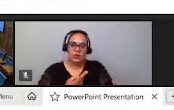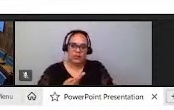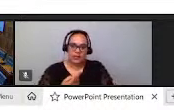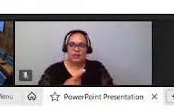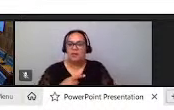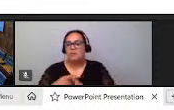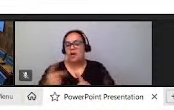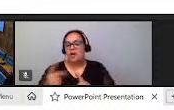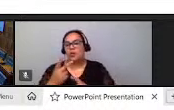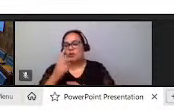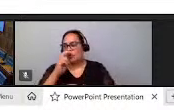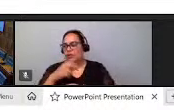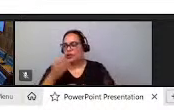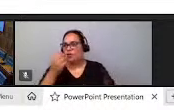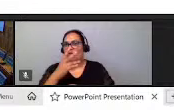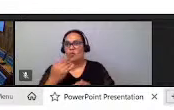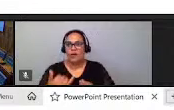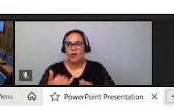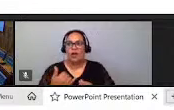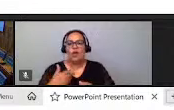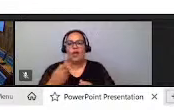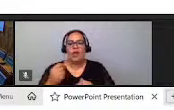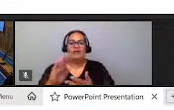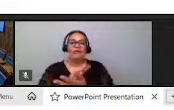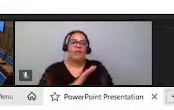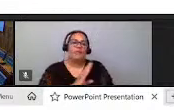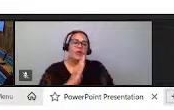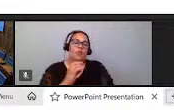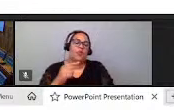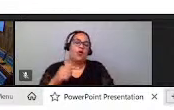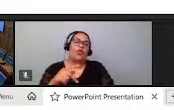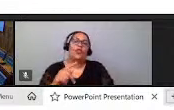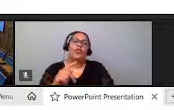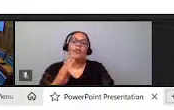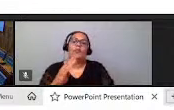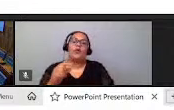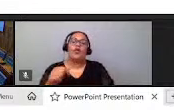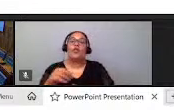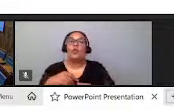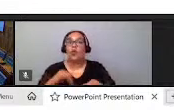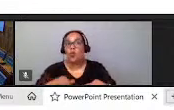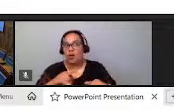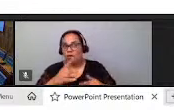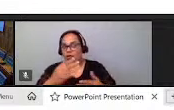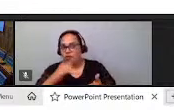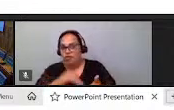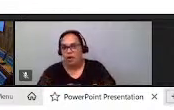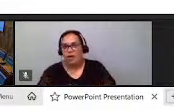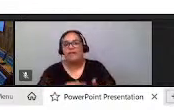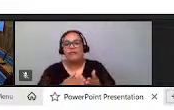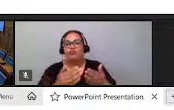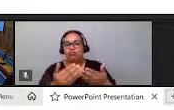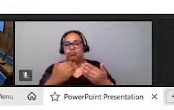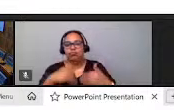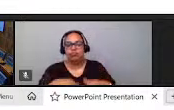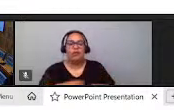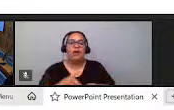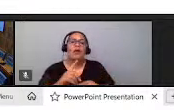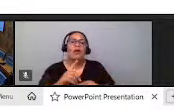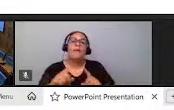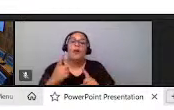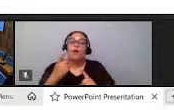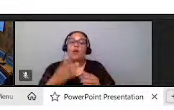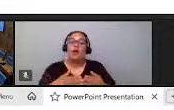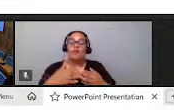I must also say that right now we have an empty birth we're actually waiting for a birth to to arrive uh the one the one